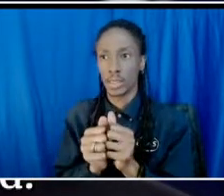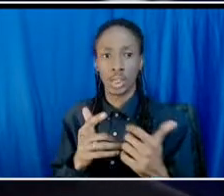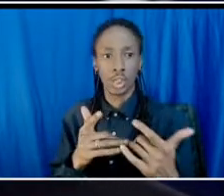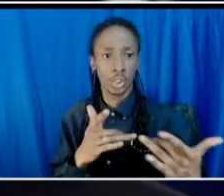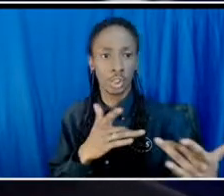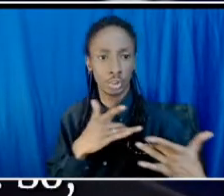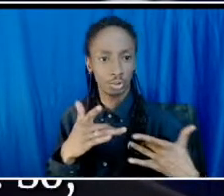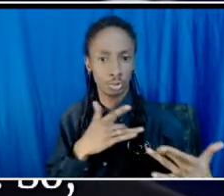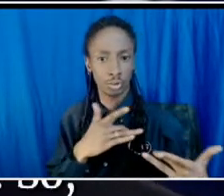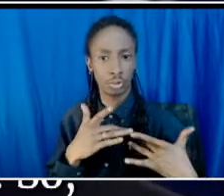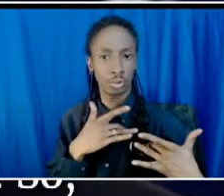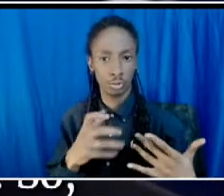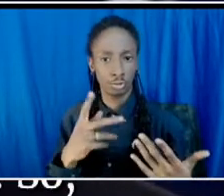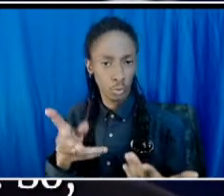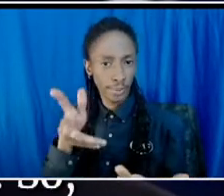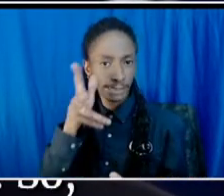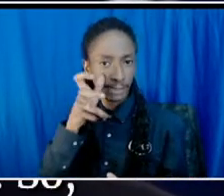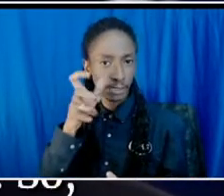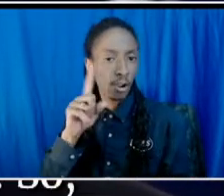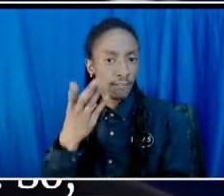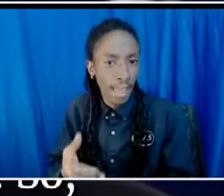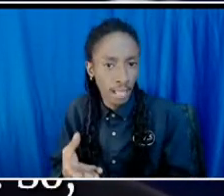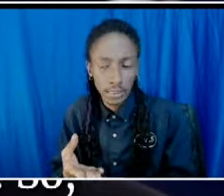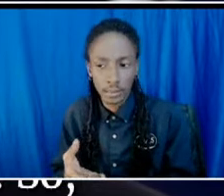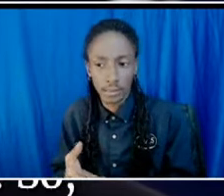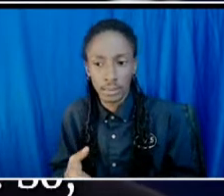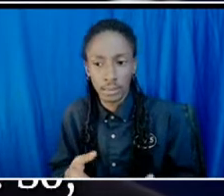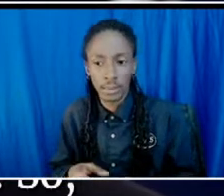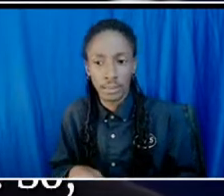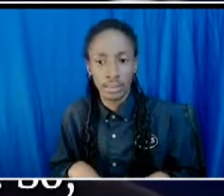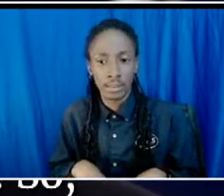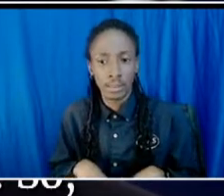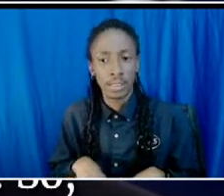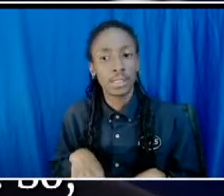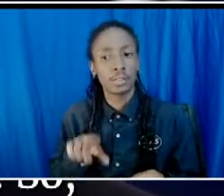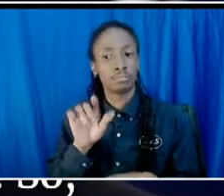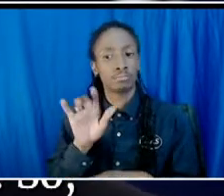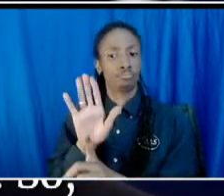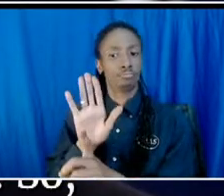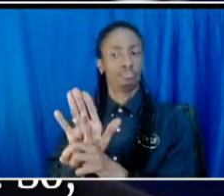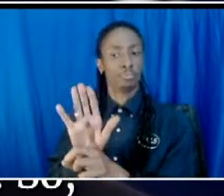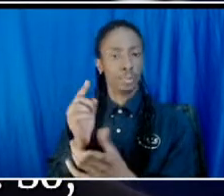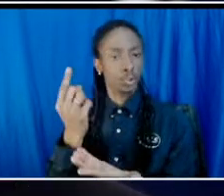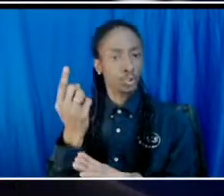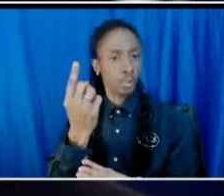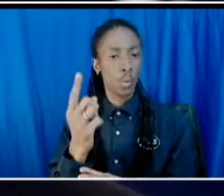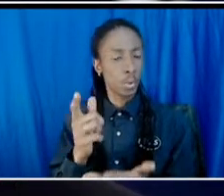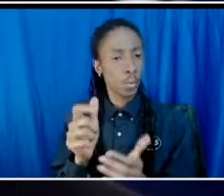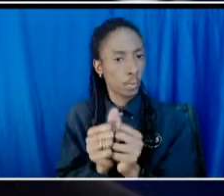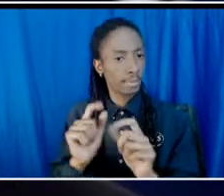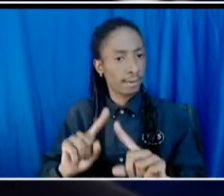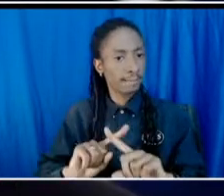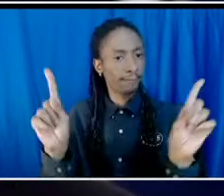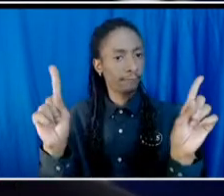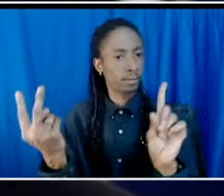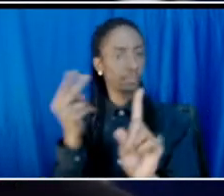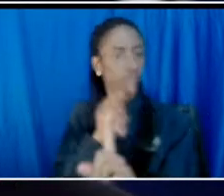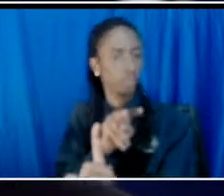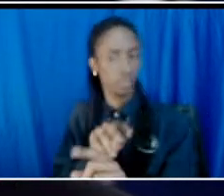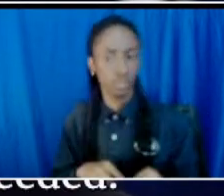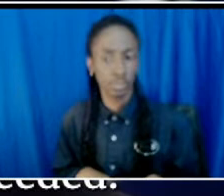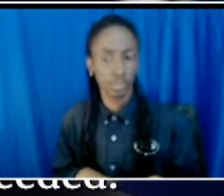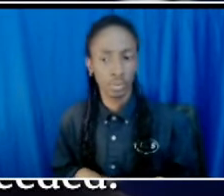are valid. And here's someone who has a different view. So well, why shouldn't I do